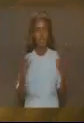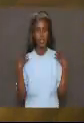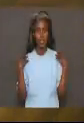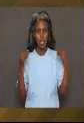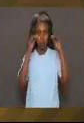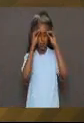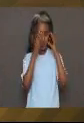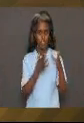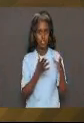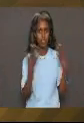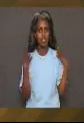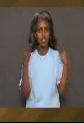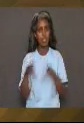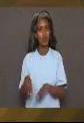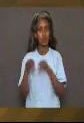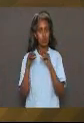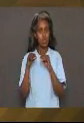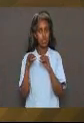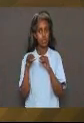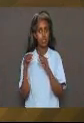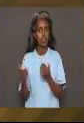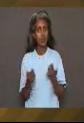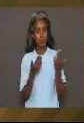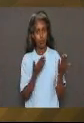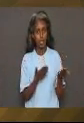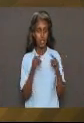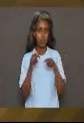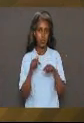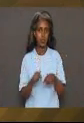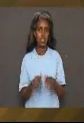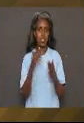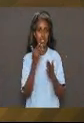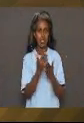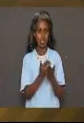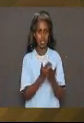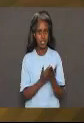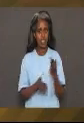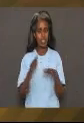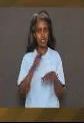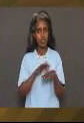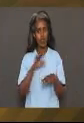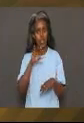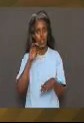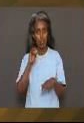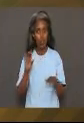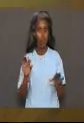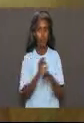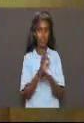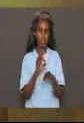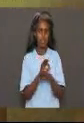Hello, teacher. Hello, students. Welcome to today's lesson on